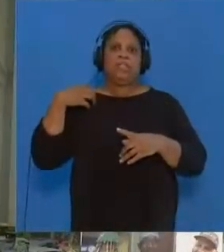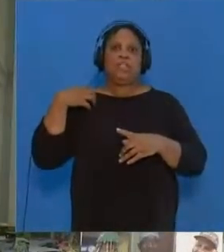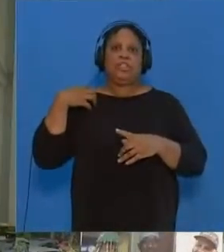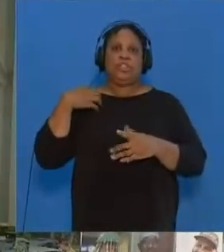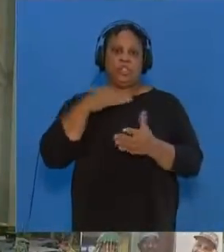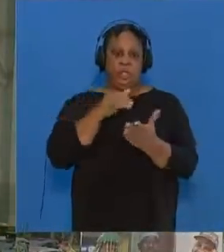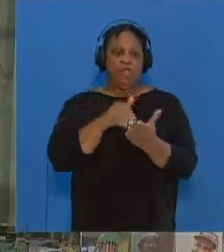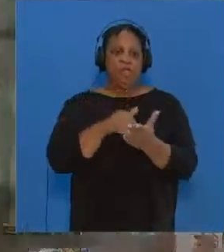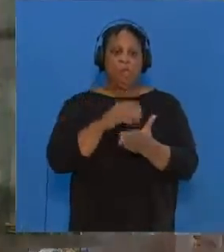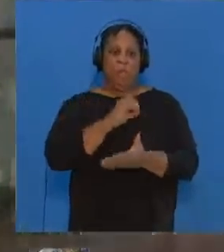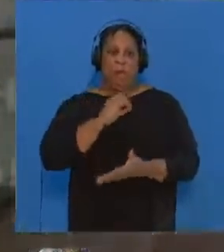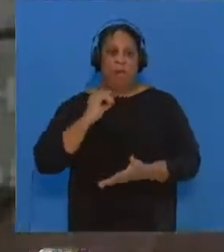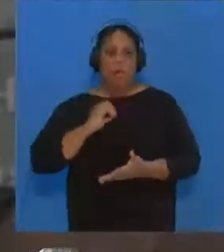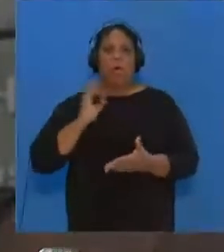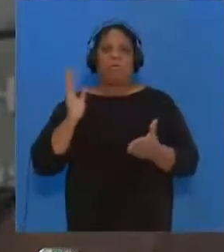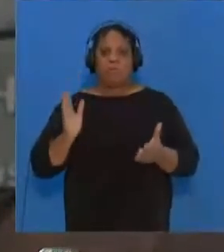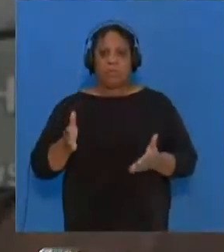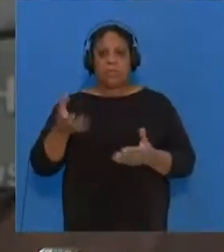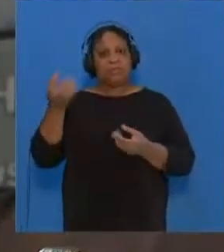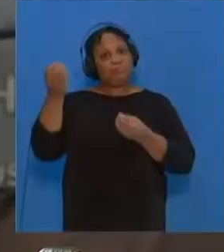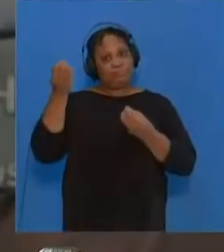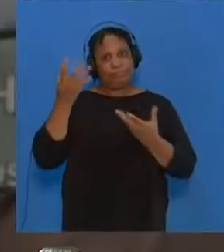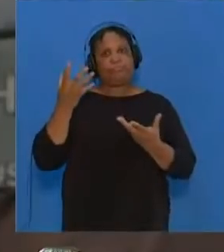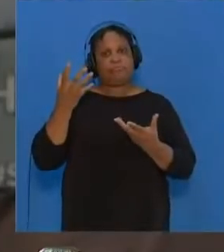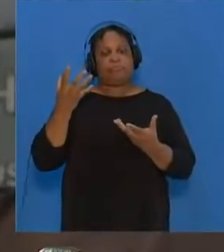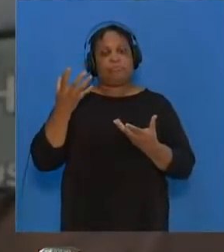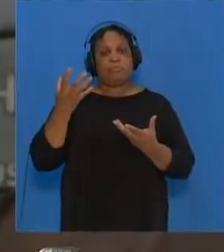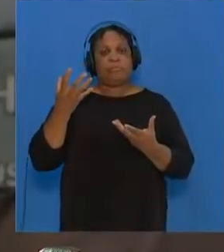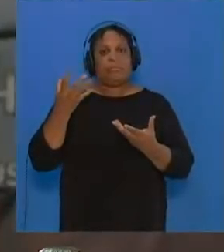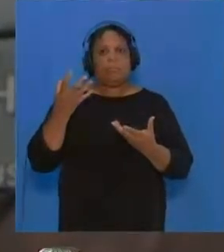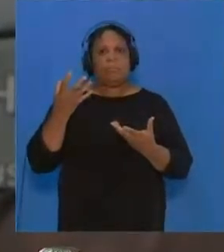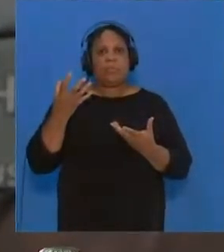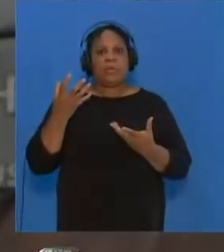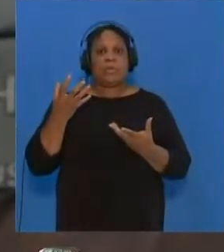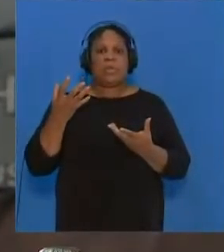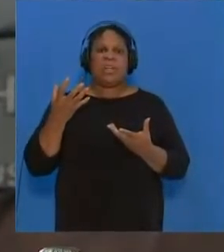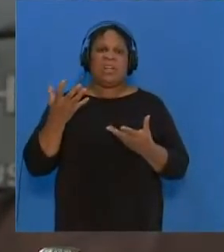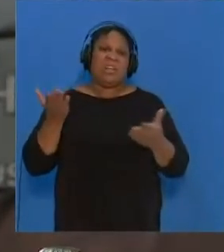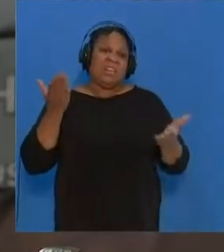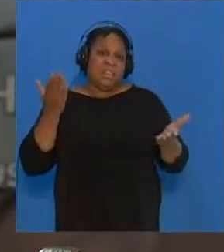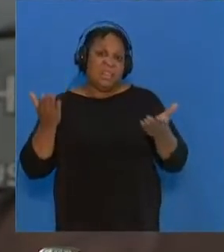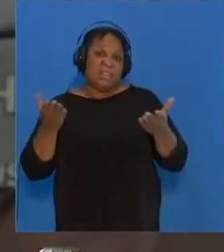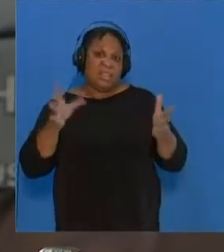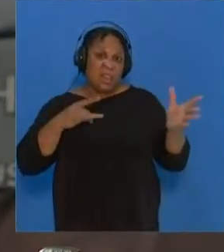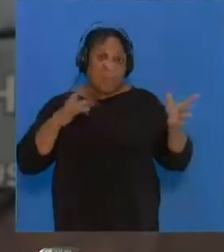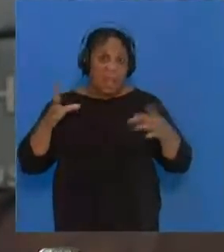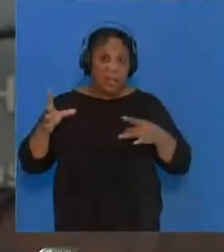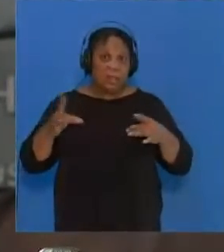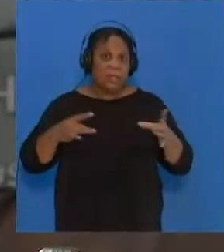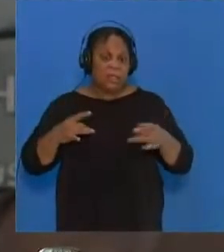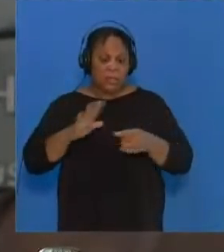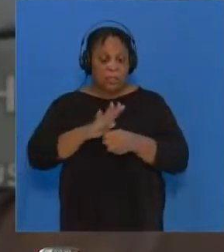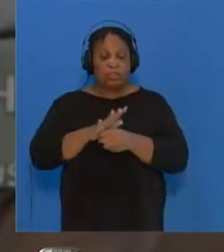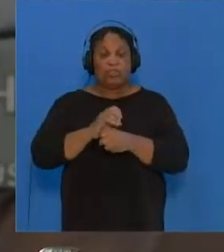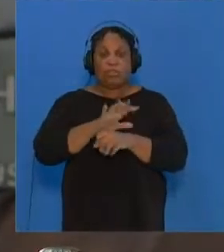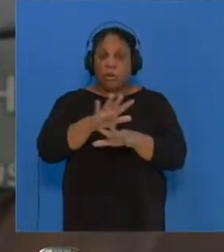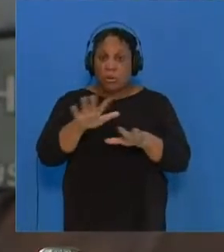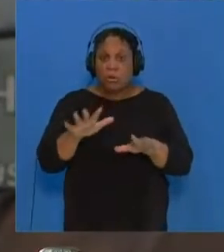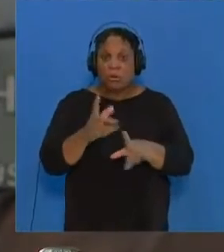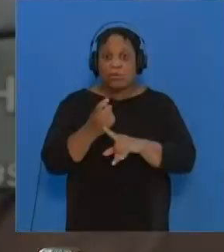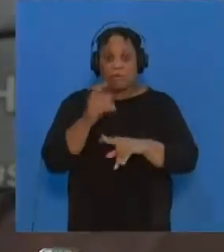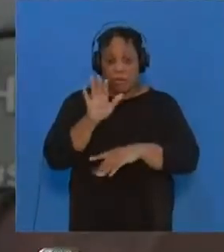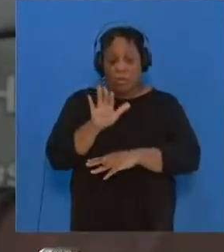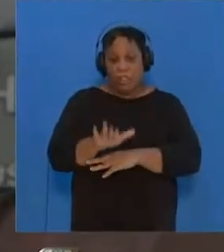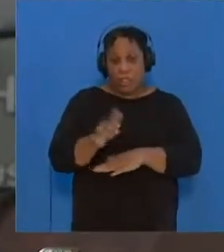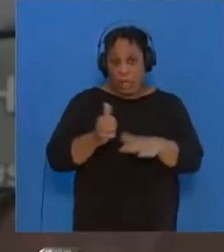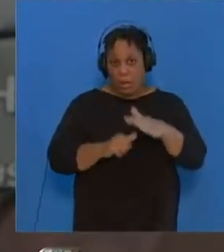but she's relayed to us that the likelihood of transmission of COVID-19 from a child